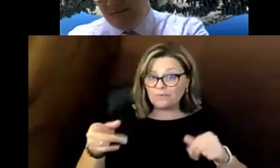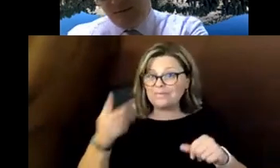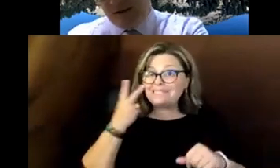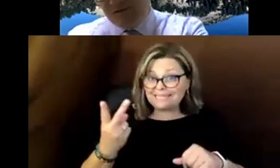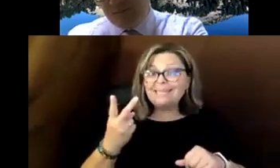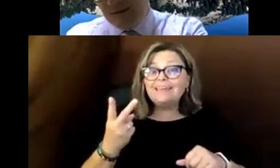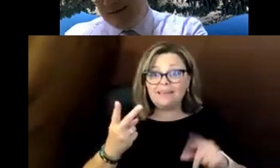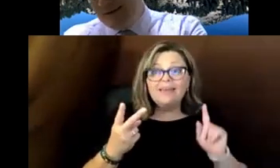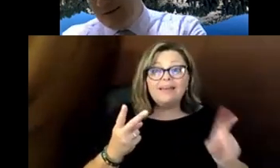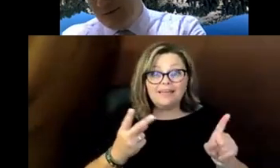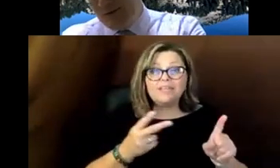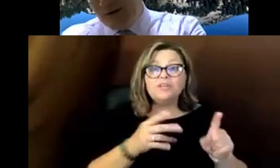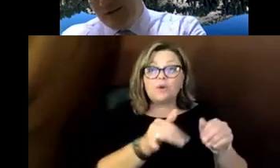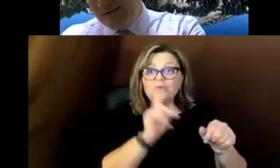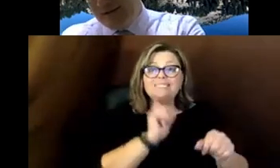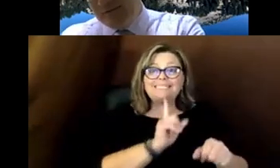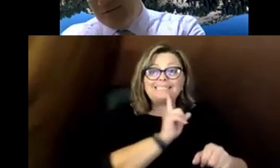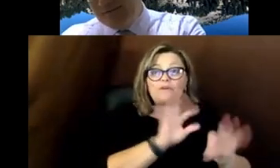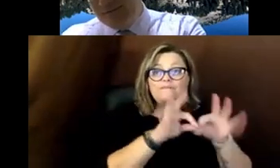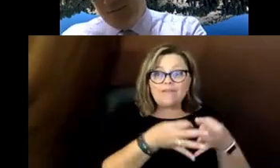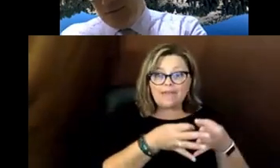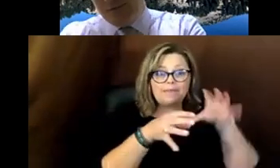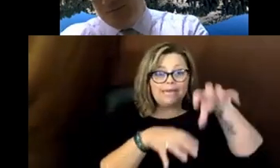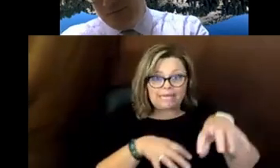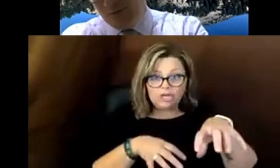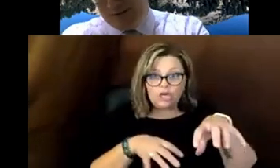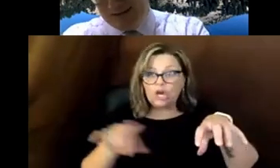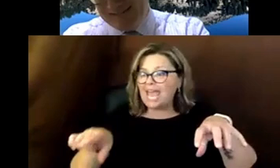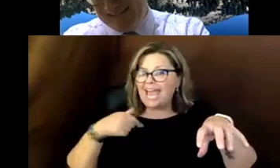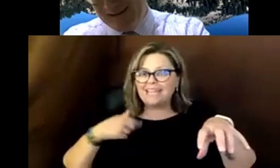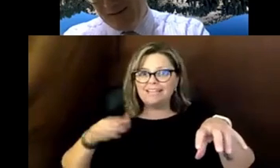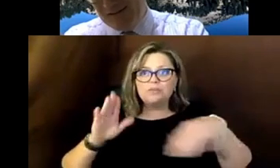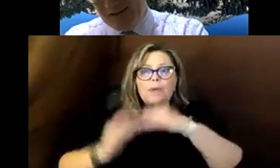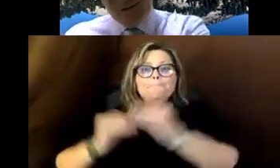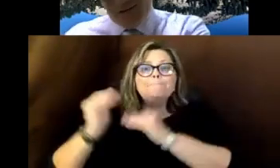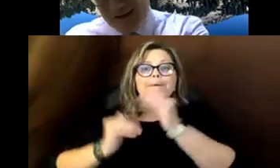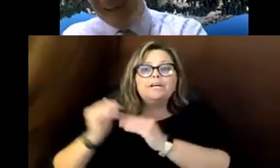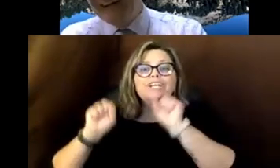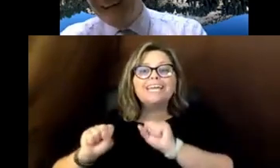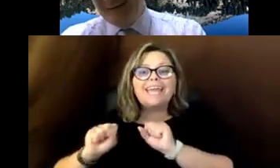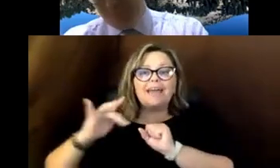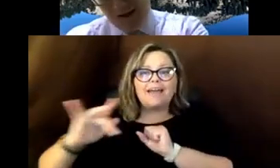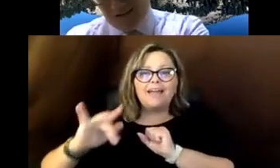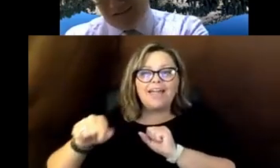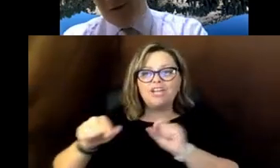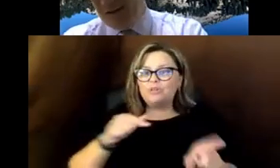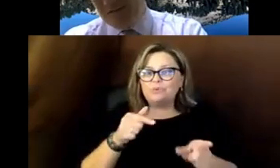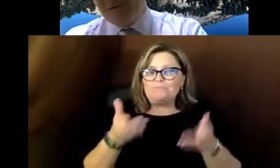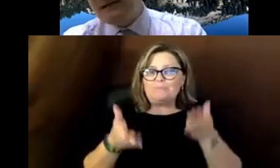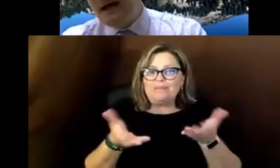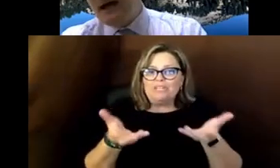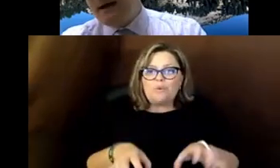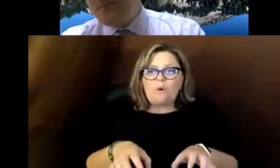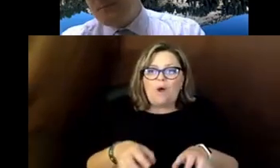second unit, because, you know, you don't want to live with people, but, you know, it's good to be close by. Right. Mom's back door, that's